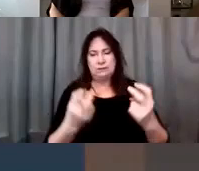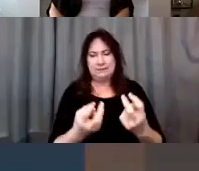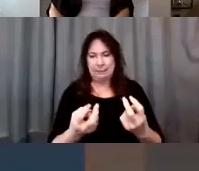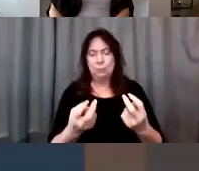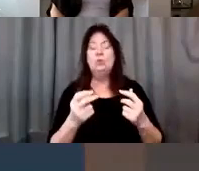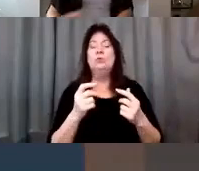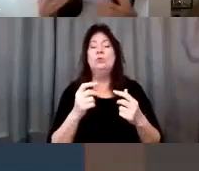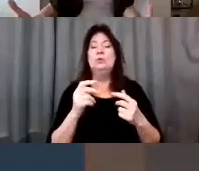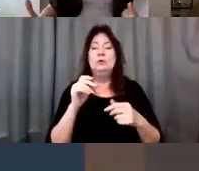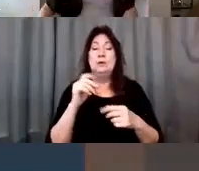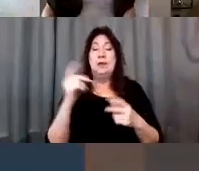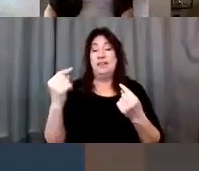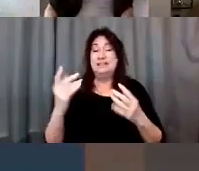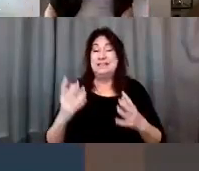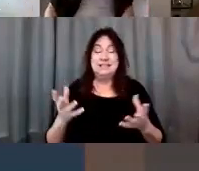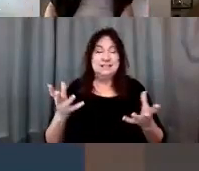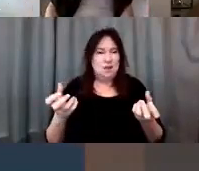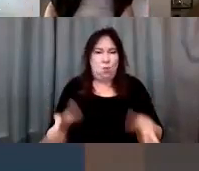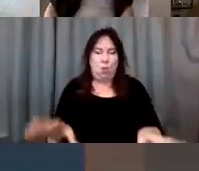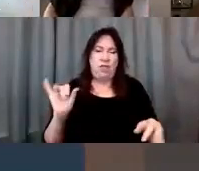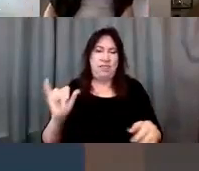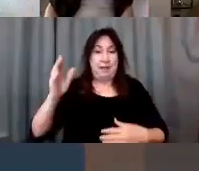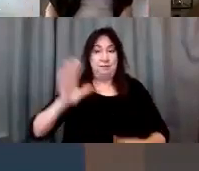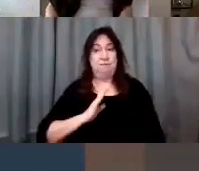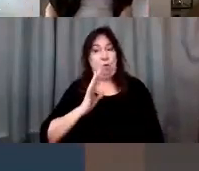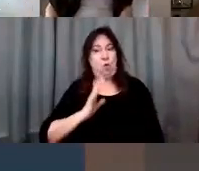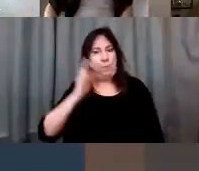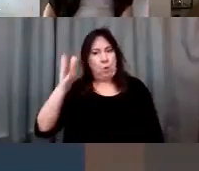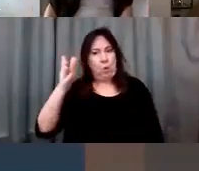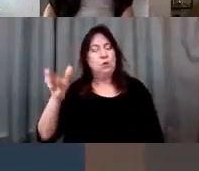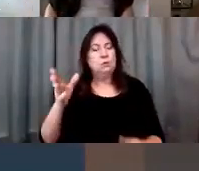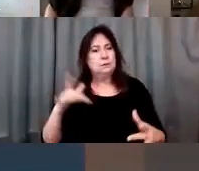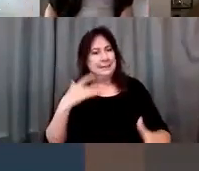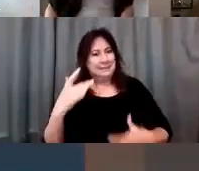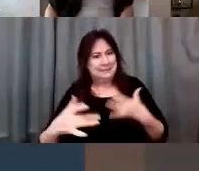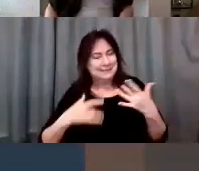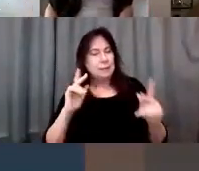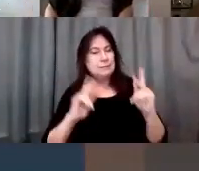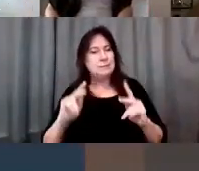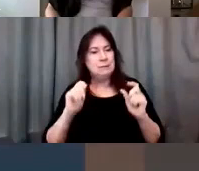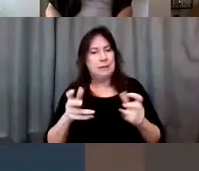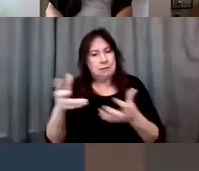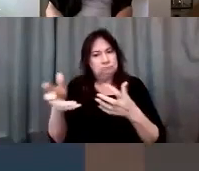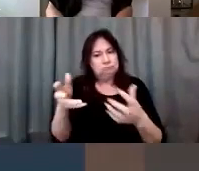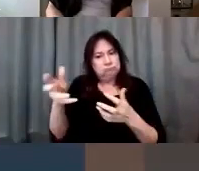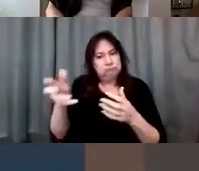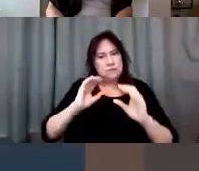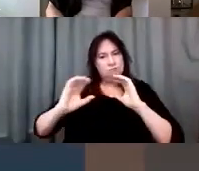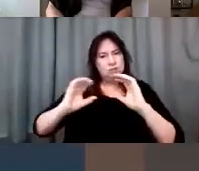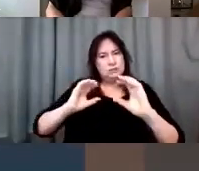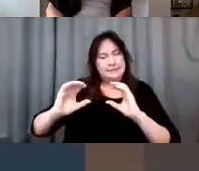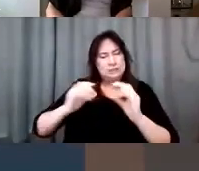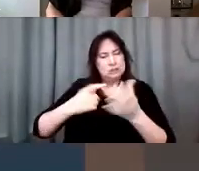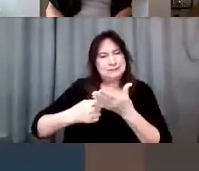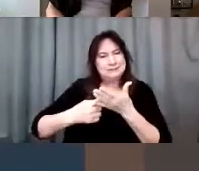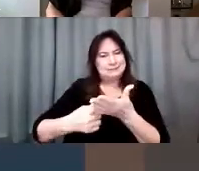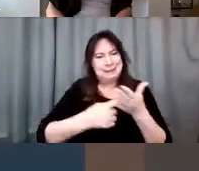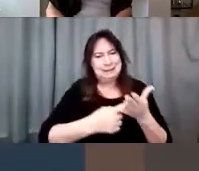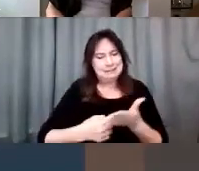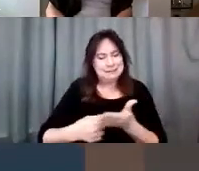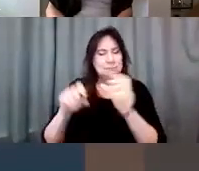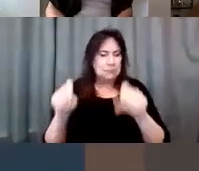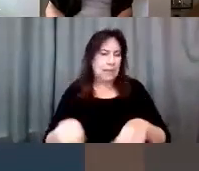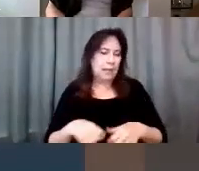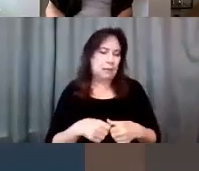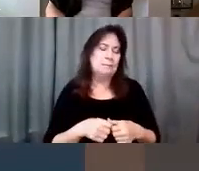not what the attendee wants. The excitement of these is that people can engage in discussion and conversation. And I